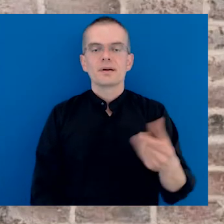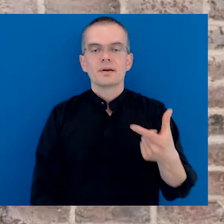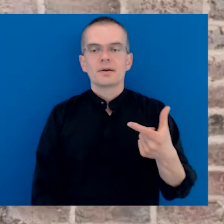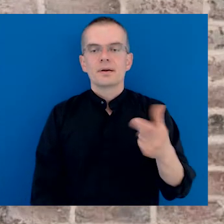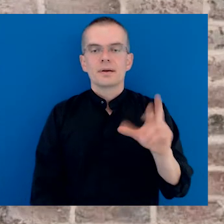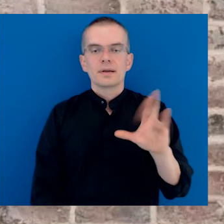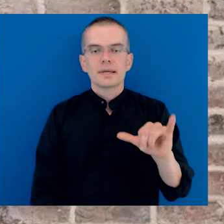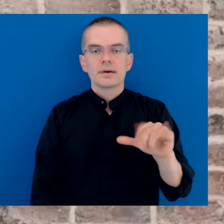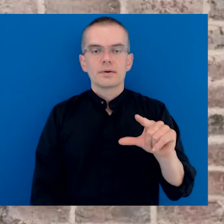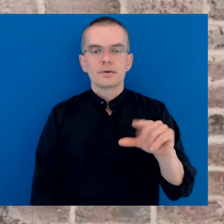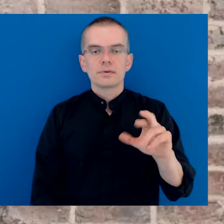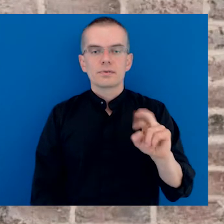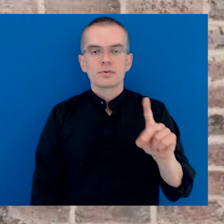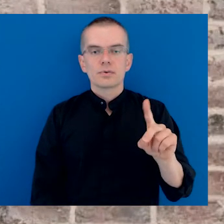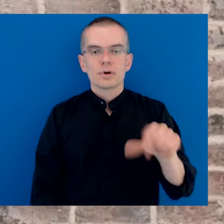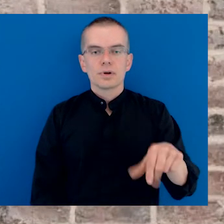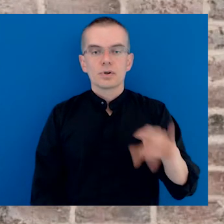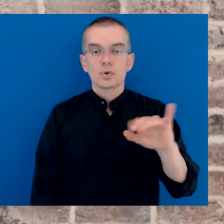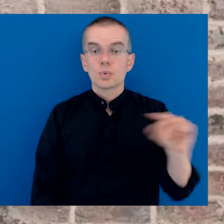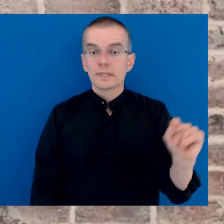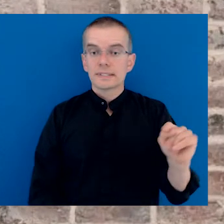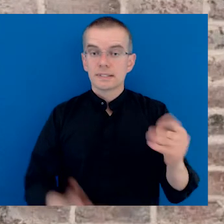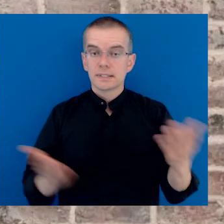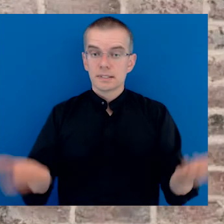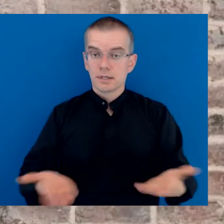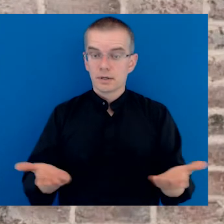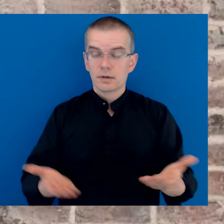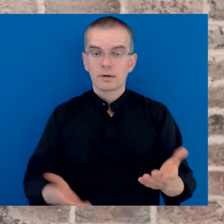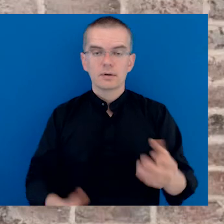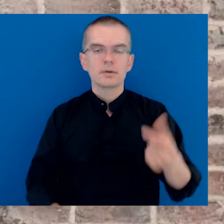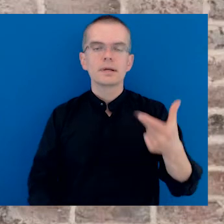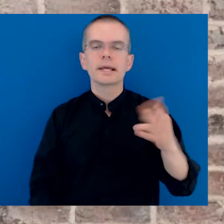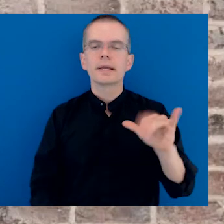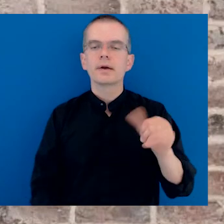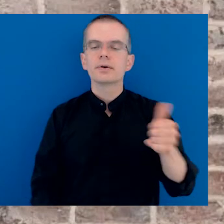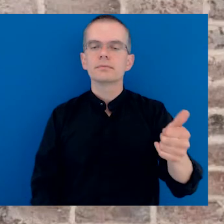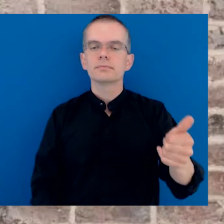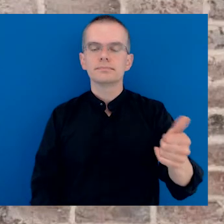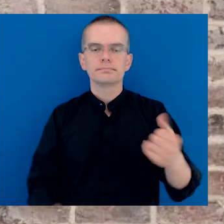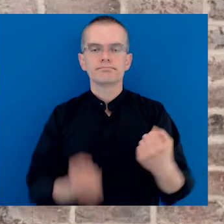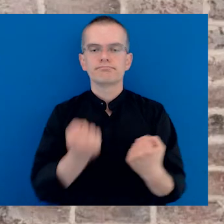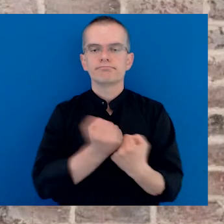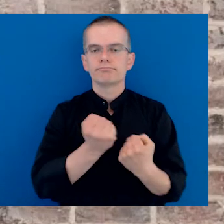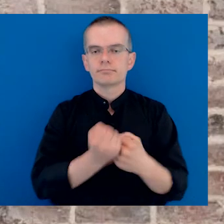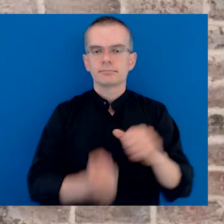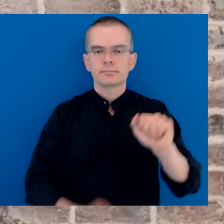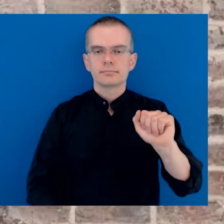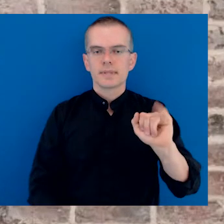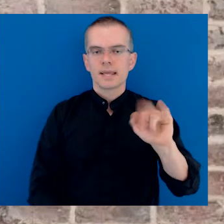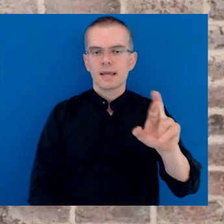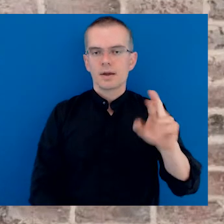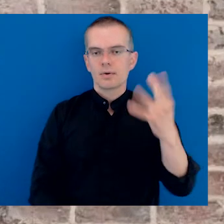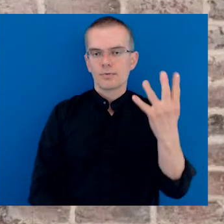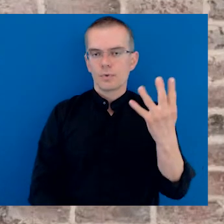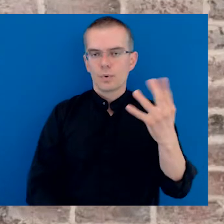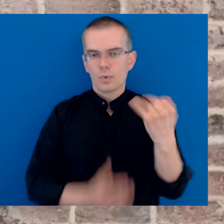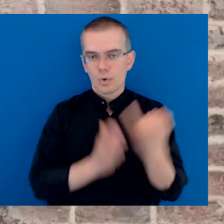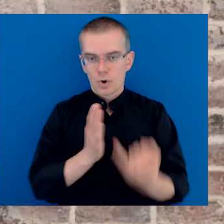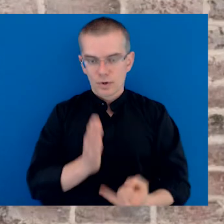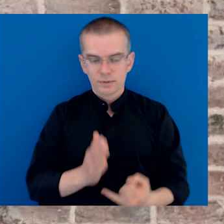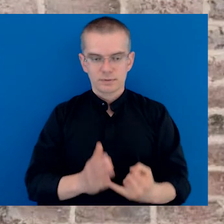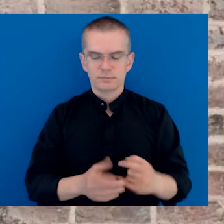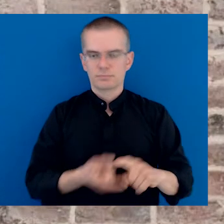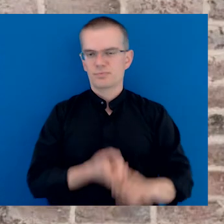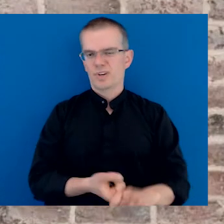delighted to have you with us. Gary Gronquist was here, and Gary is a supporter